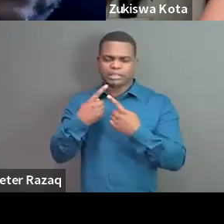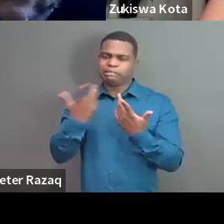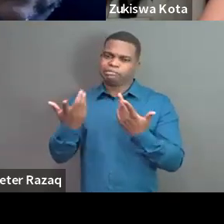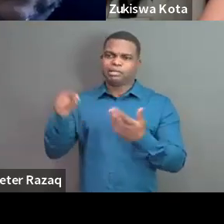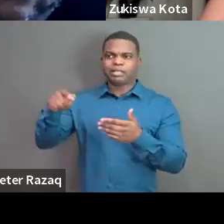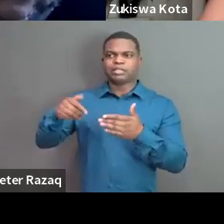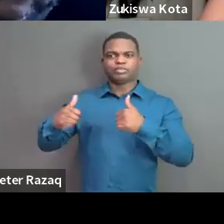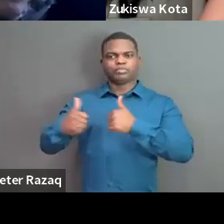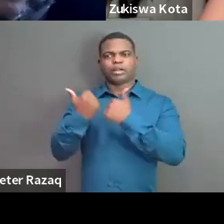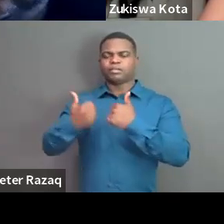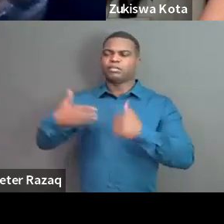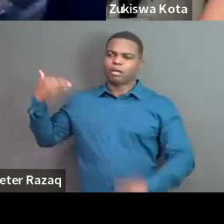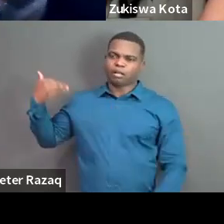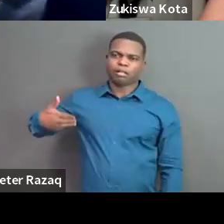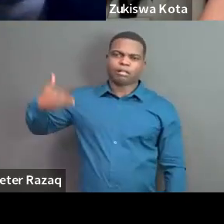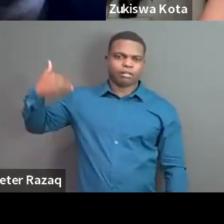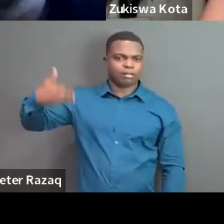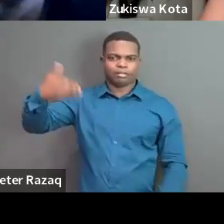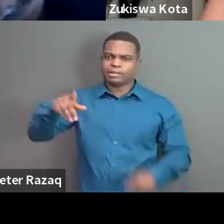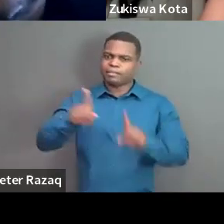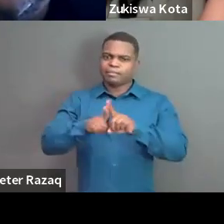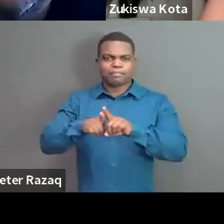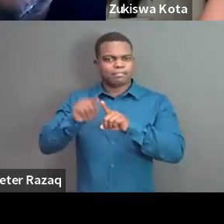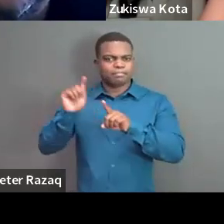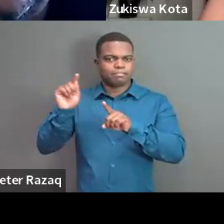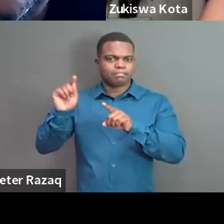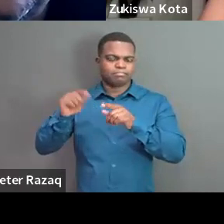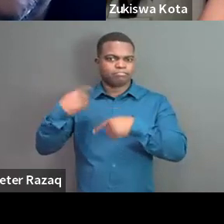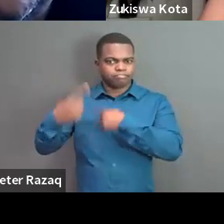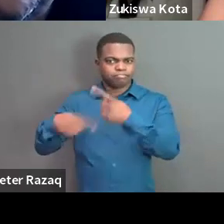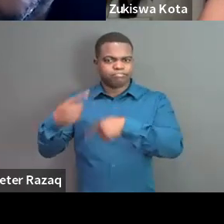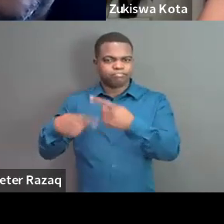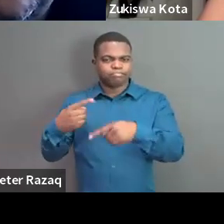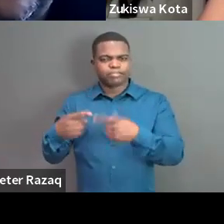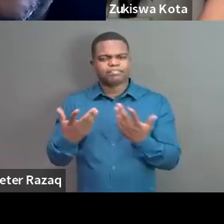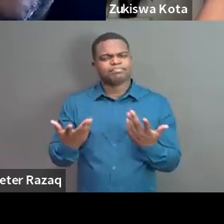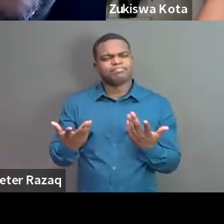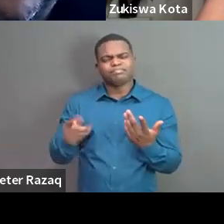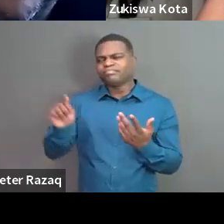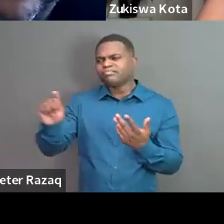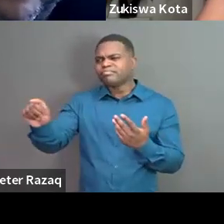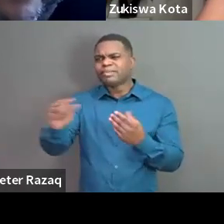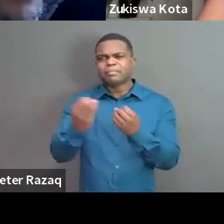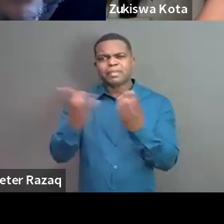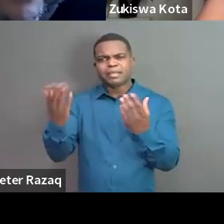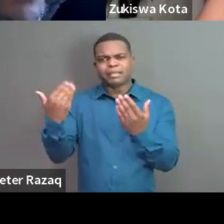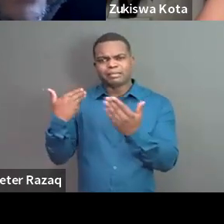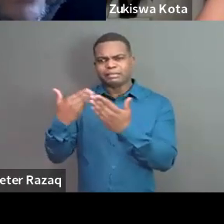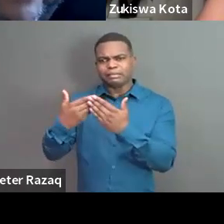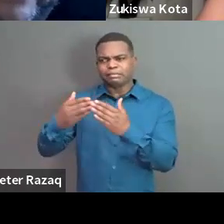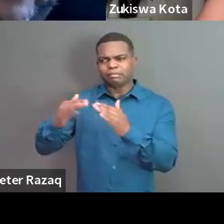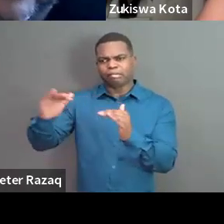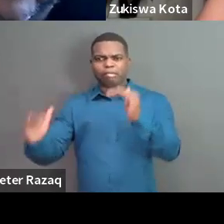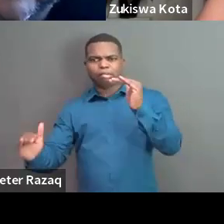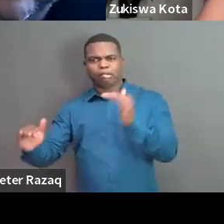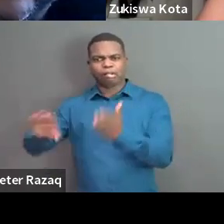Madhav, I hope you feel covered. South Africans like to say I'm covered when they mean my question has been addressed. So Madhav, I hope you feel